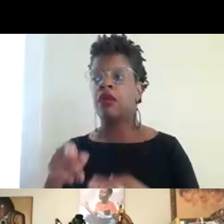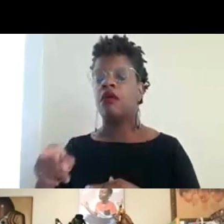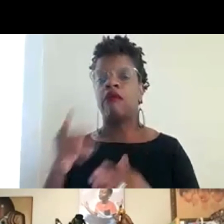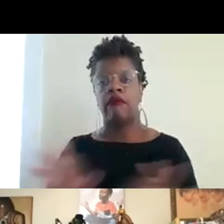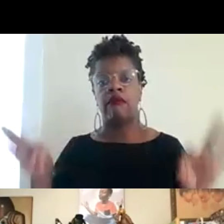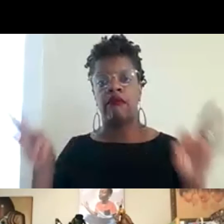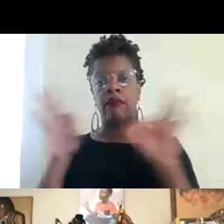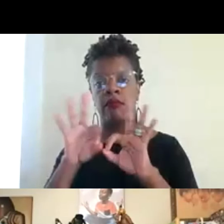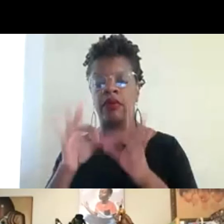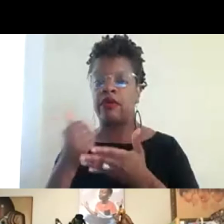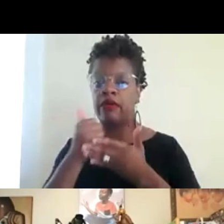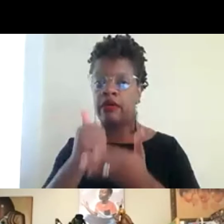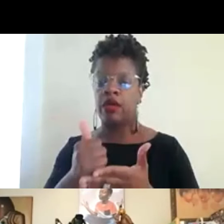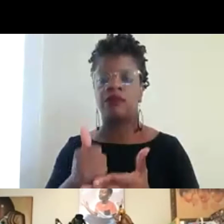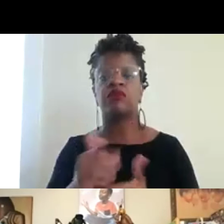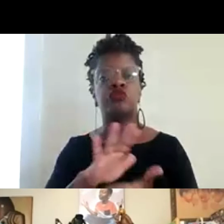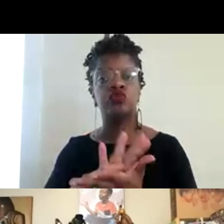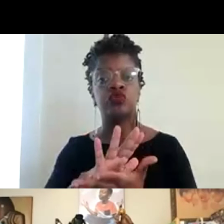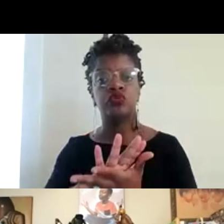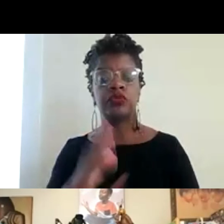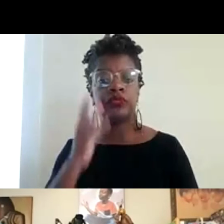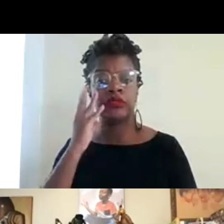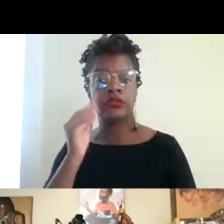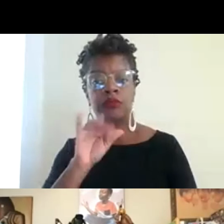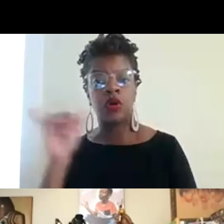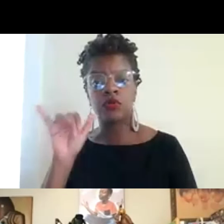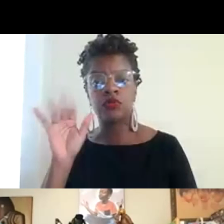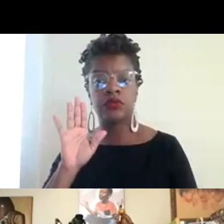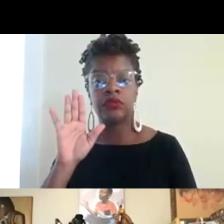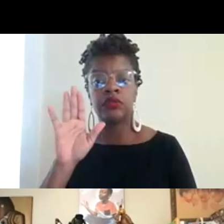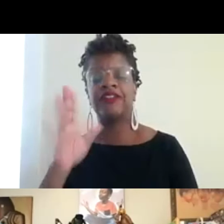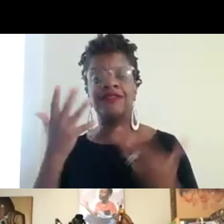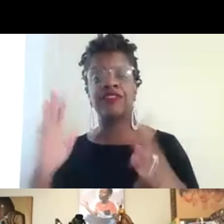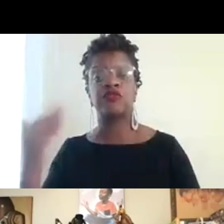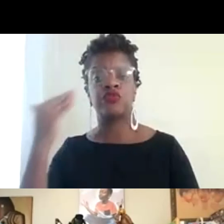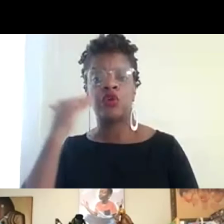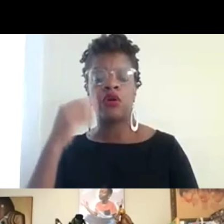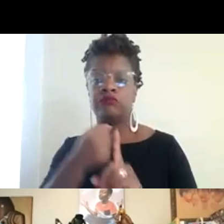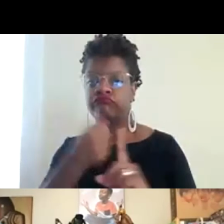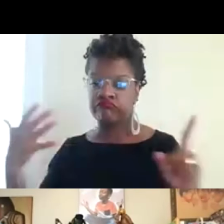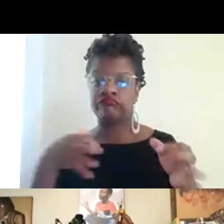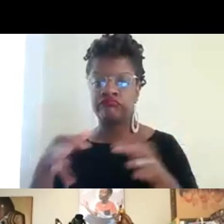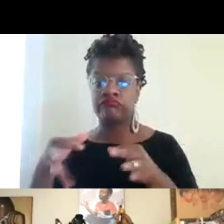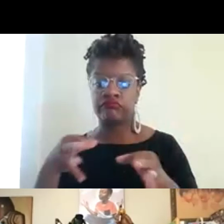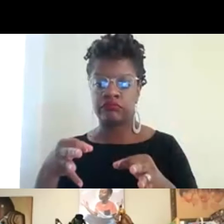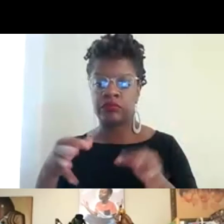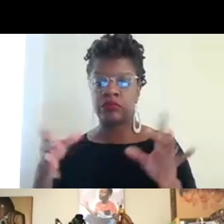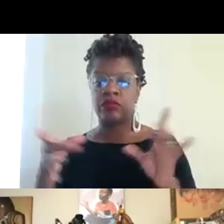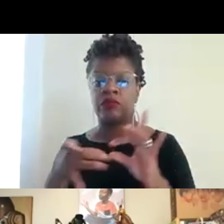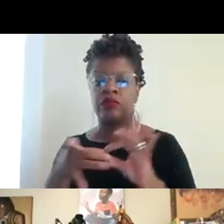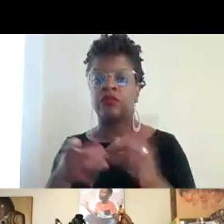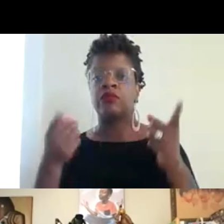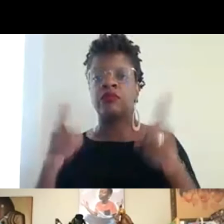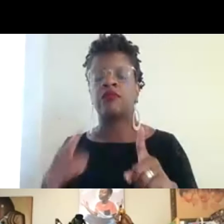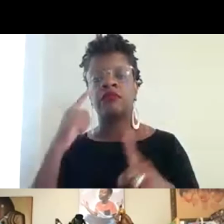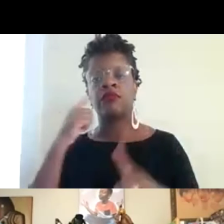for in-school experiences and for expanding what they know. And so research certainly establishes that